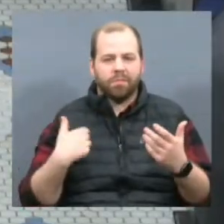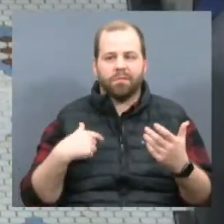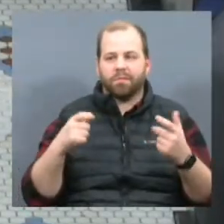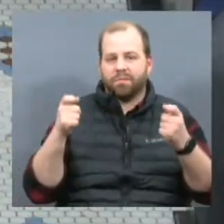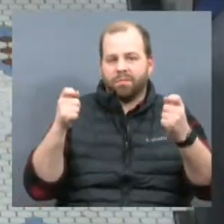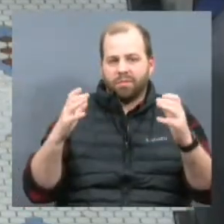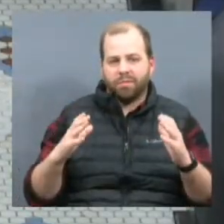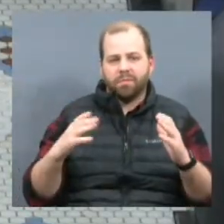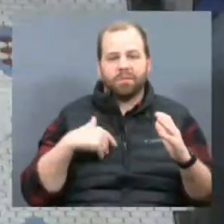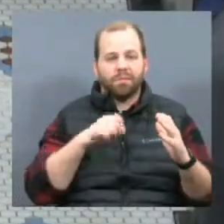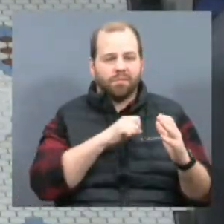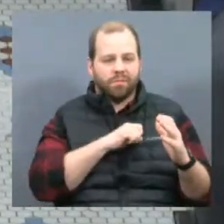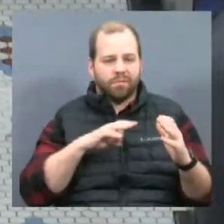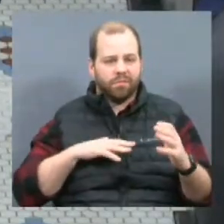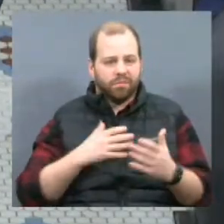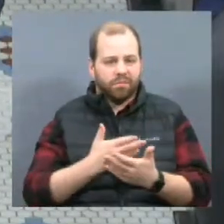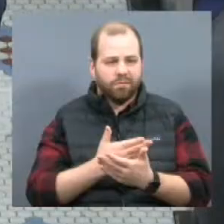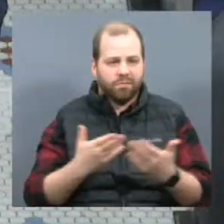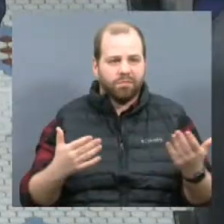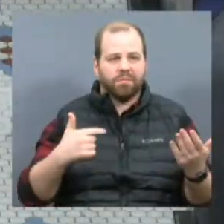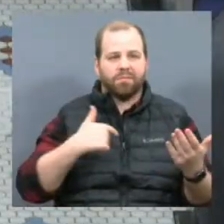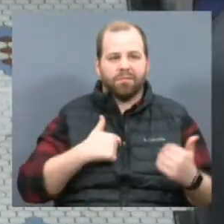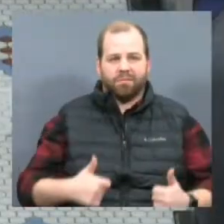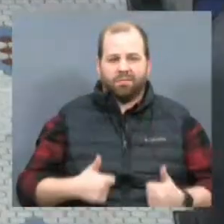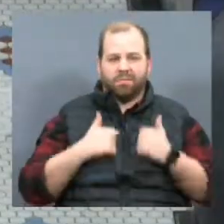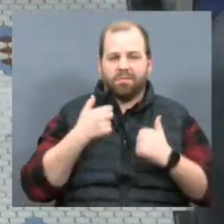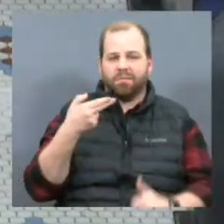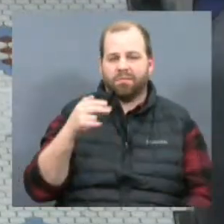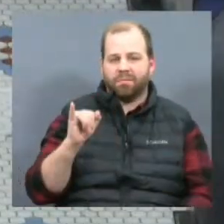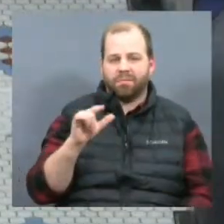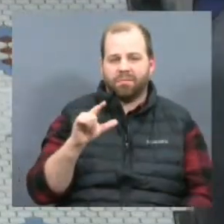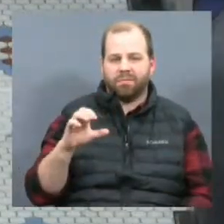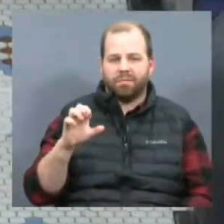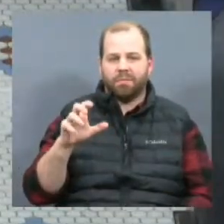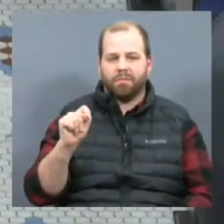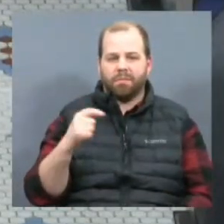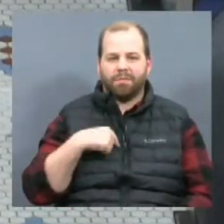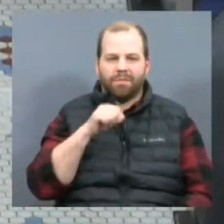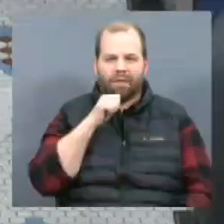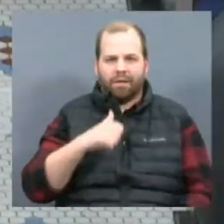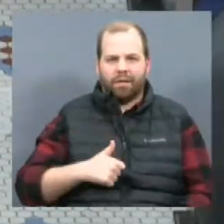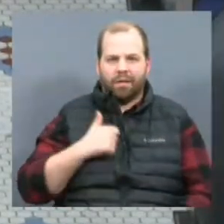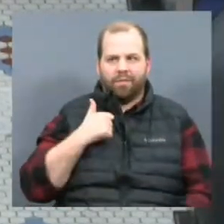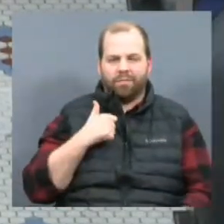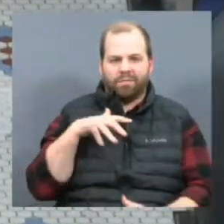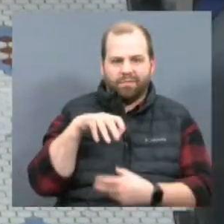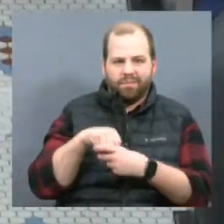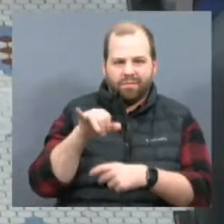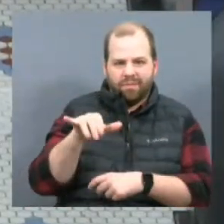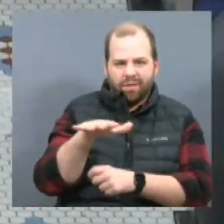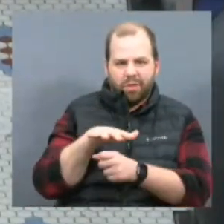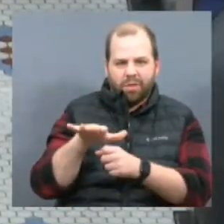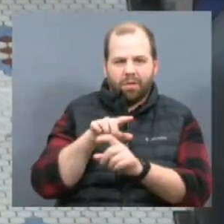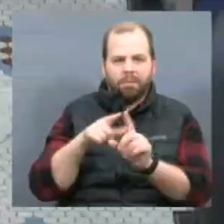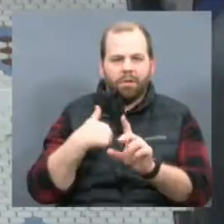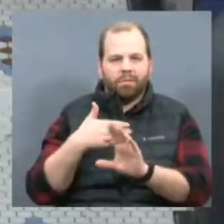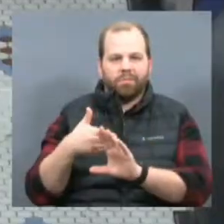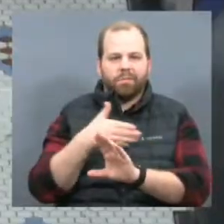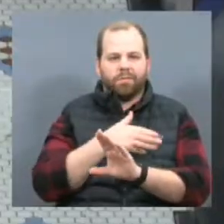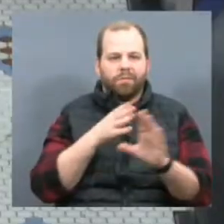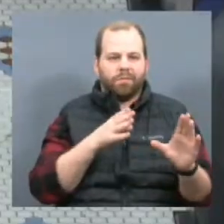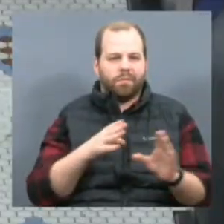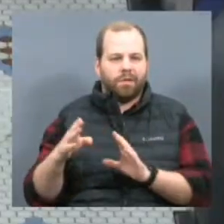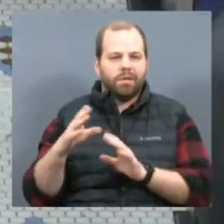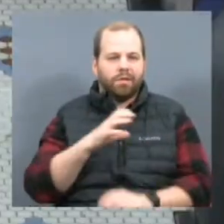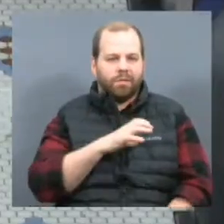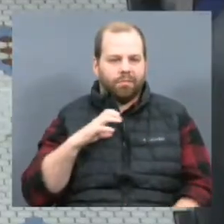staff. I'm a Hillcrest resident. I don't live in the immediate neighborhood. The reason I'm here is I'm a former planning commissioner, and I